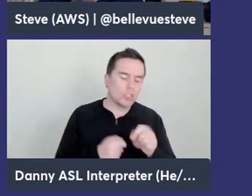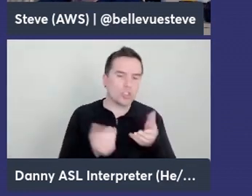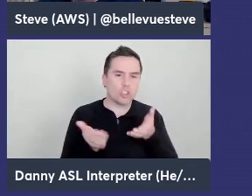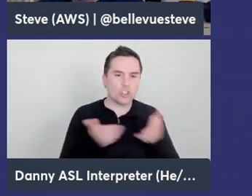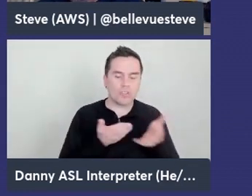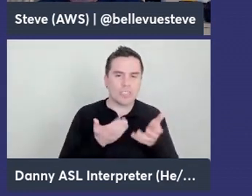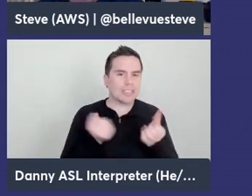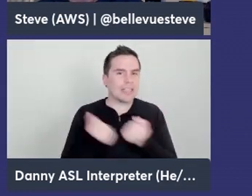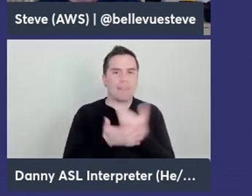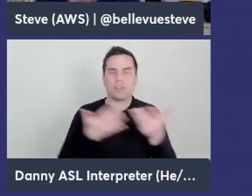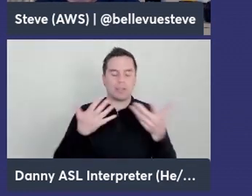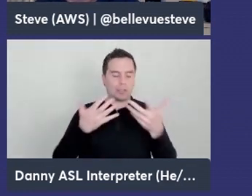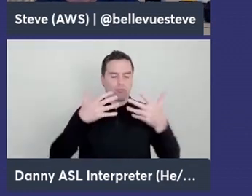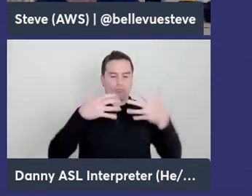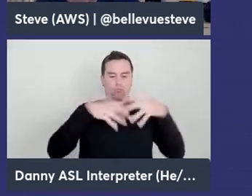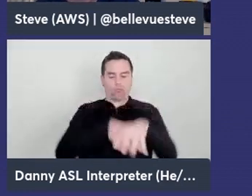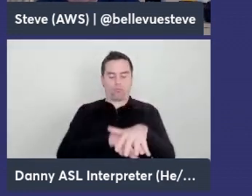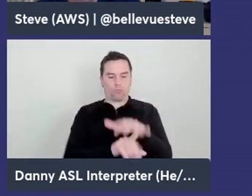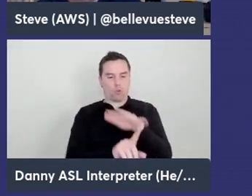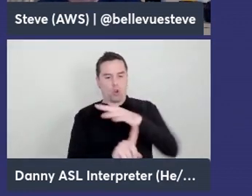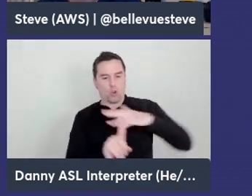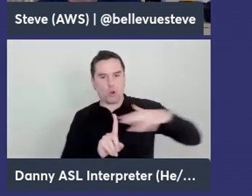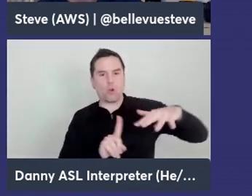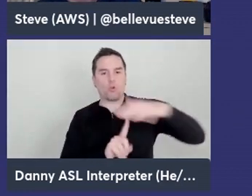again, oriented around the project.